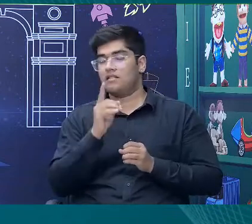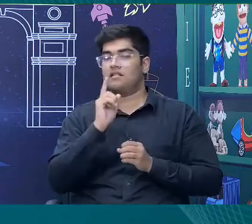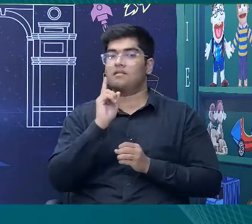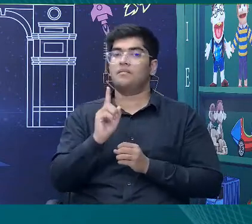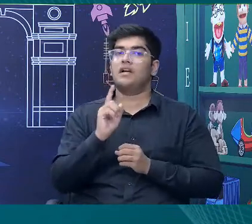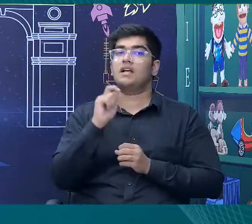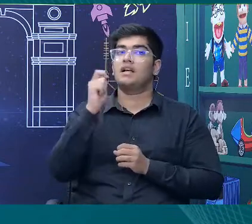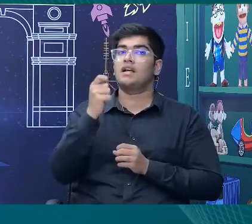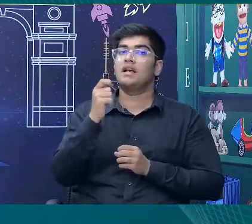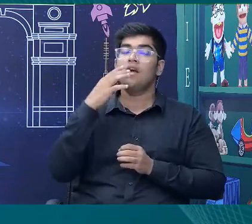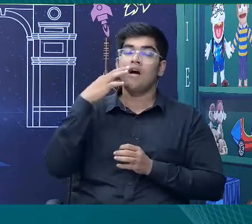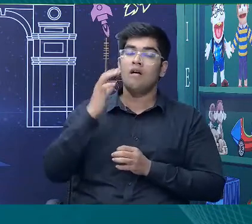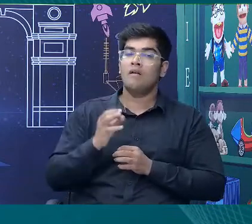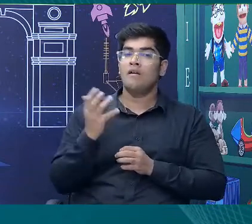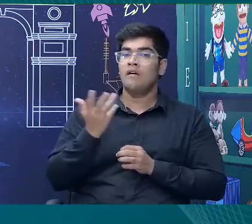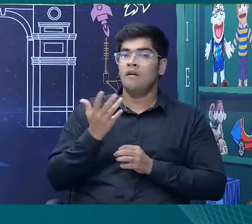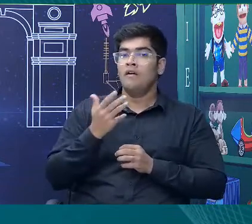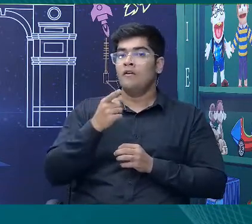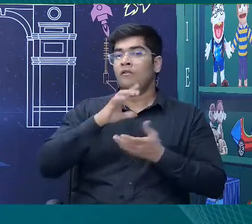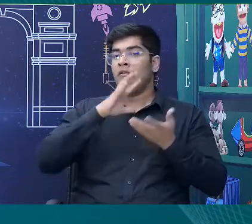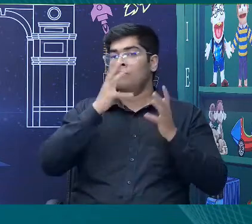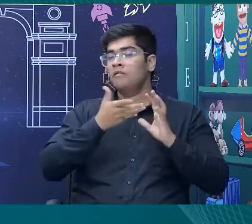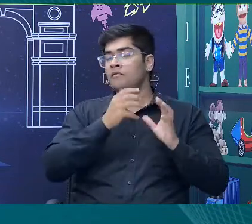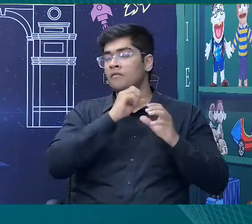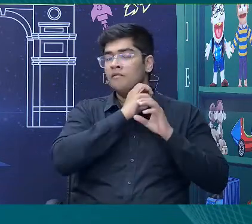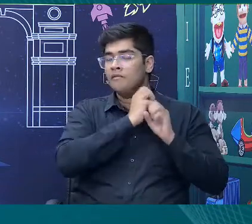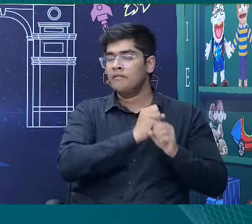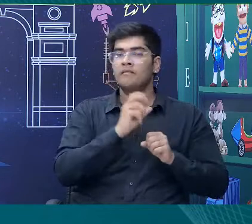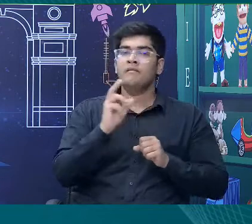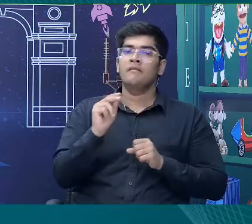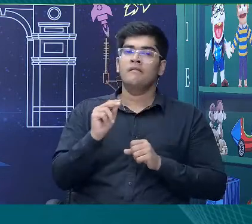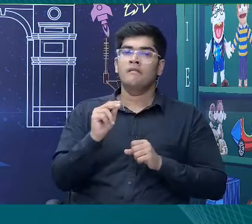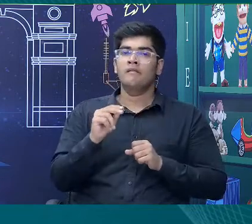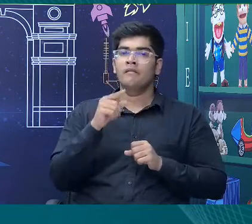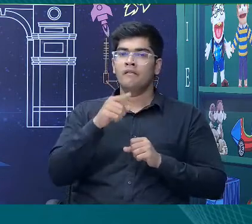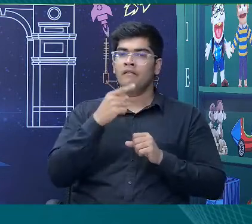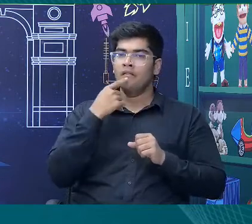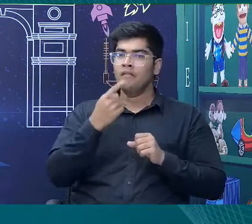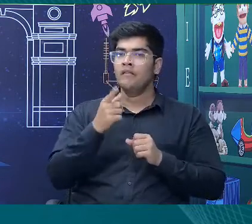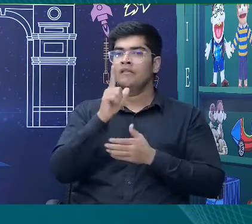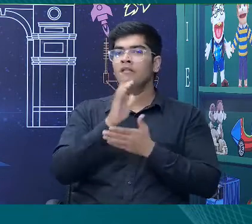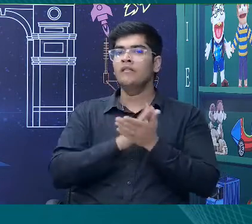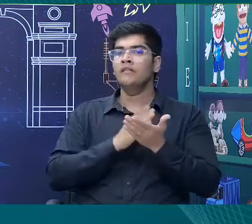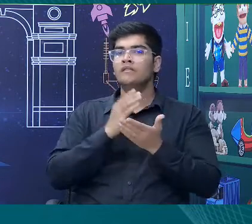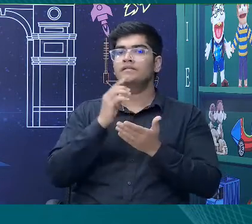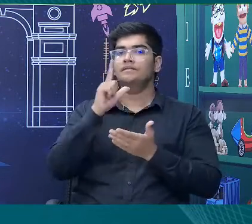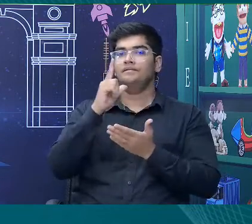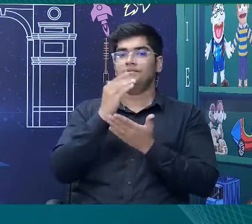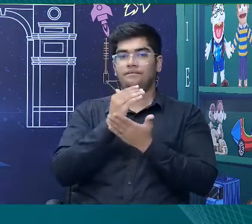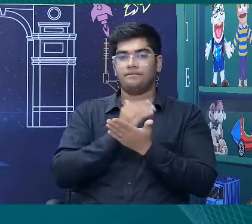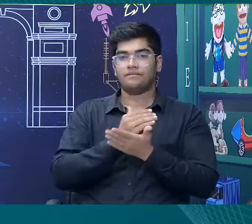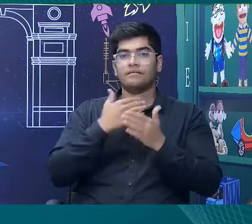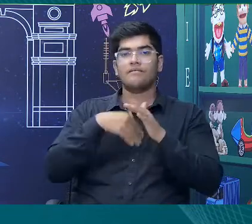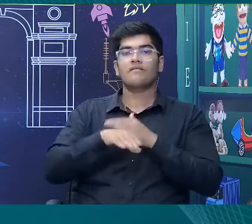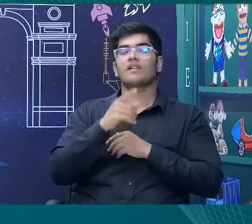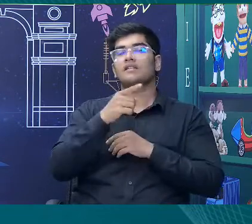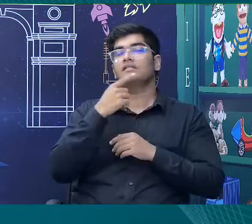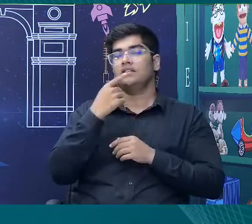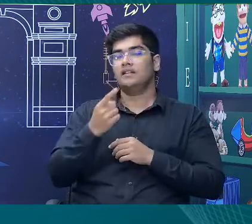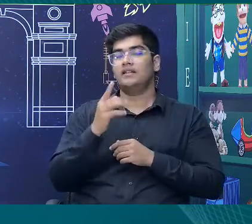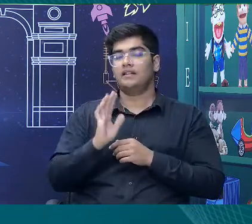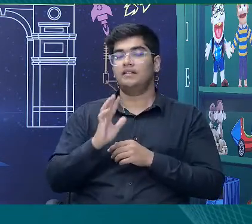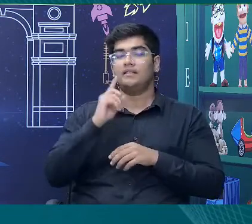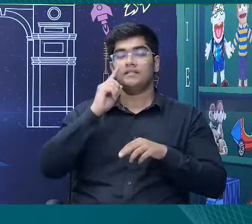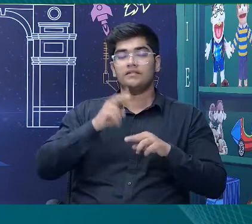get trapped in the rat trap of the world, to quote this lesson and to use this as context, is to remember that if your